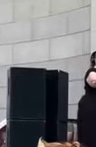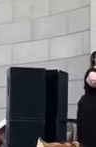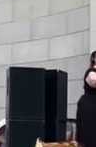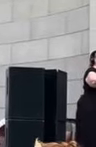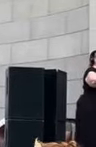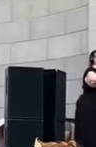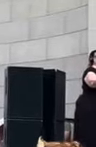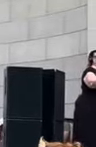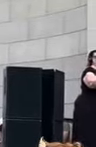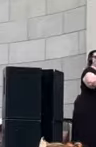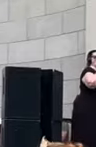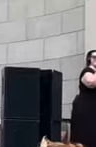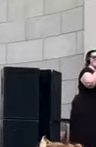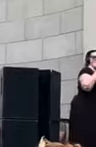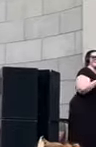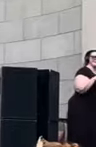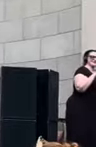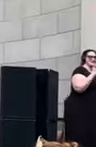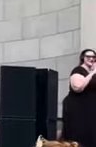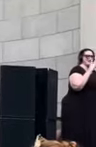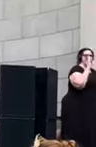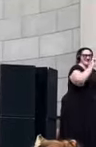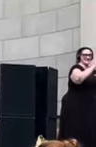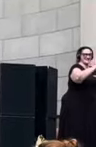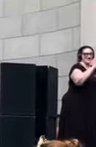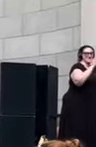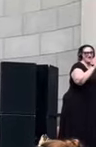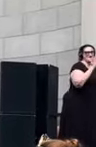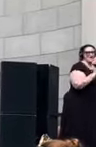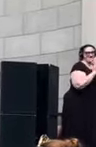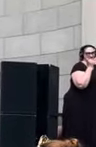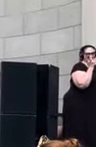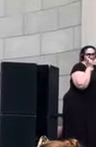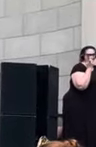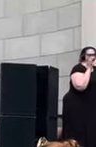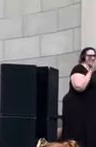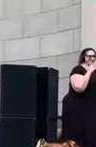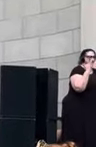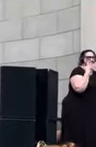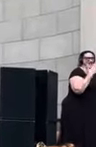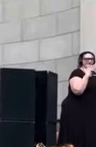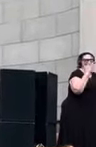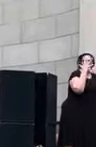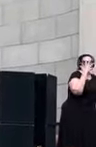Mary Rockers Music on Instagram. Have a great rest of the festival, everyone. Thank you.